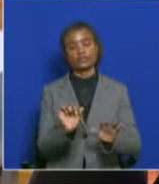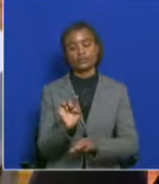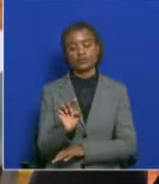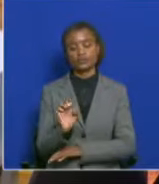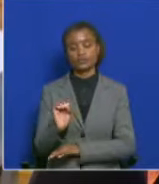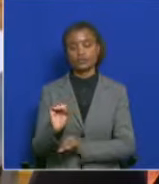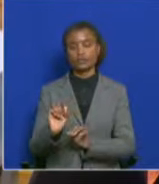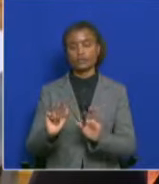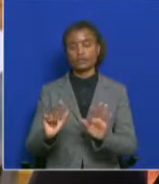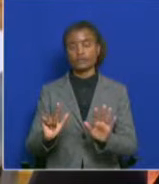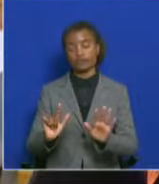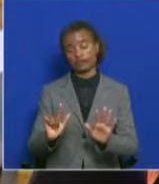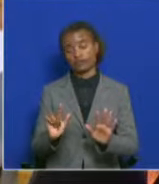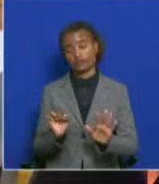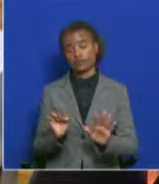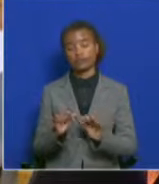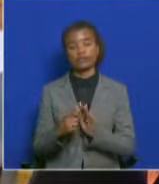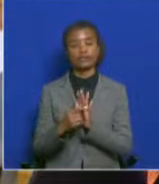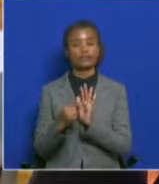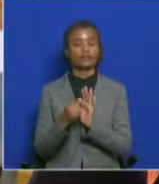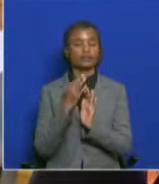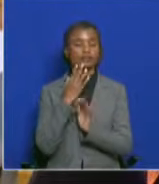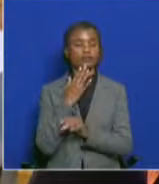On 7 July 2021,